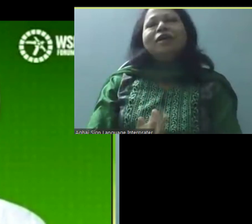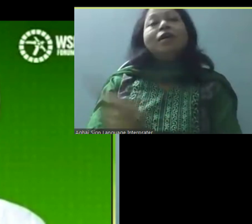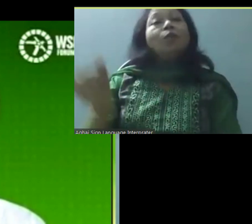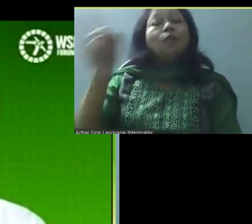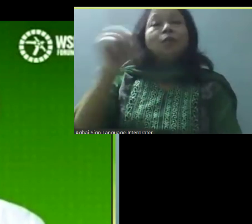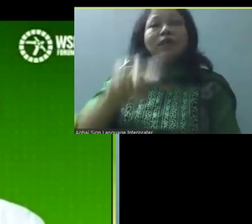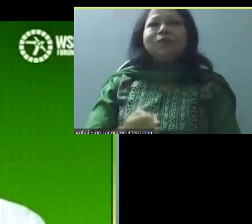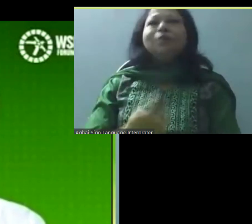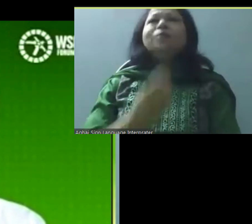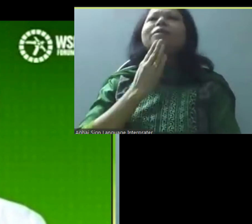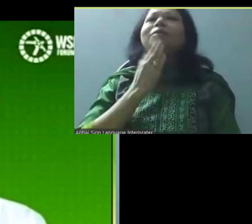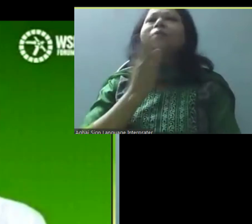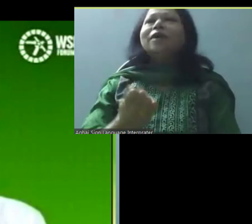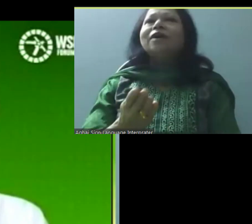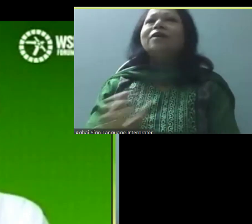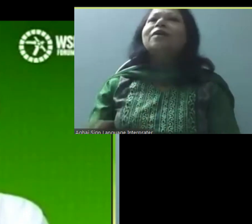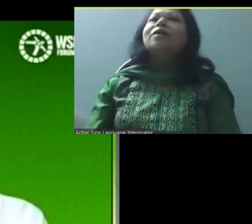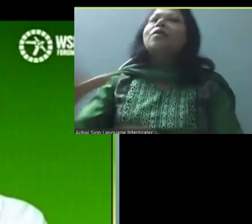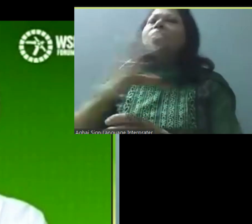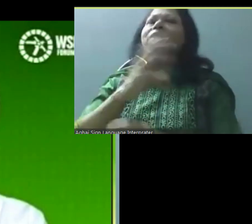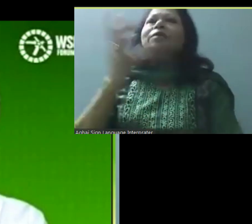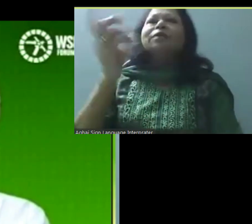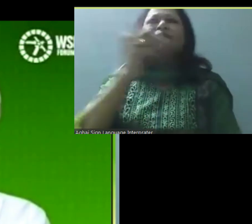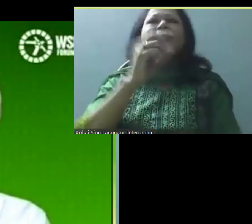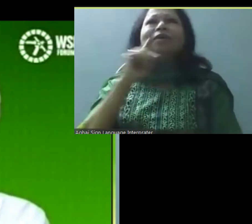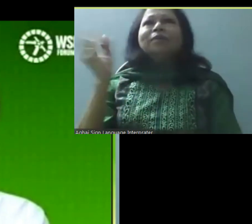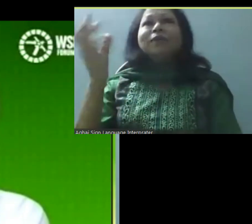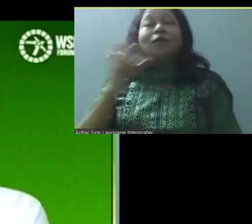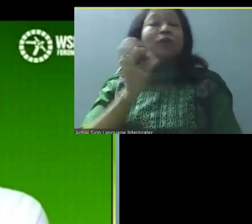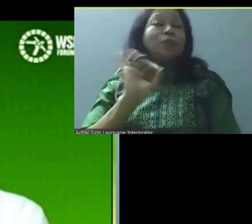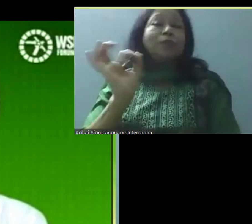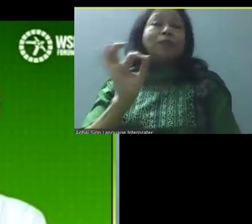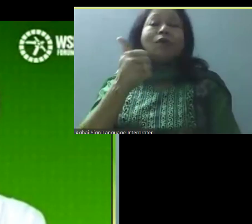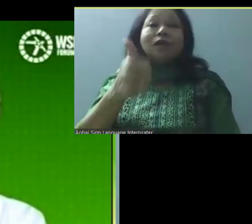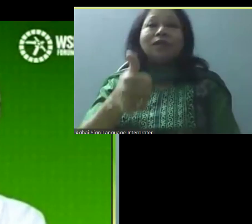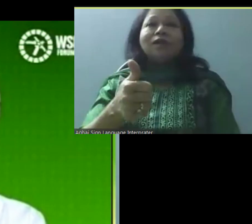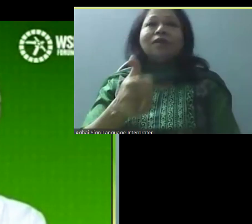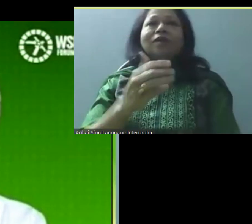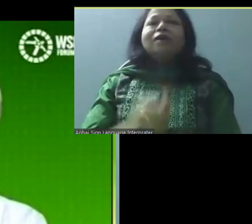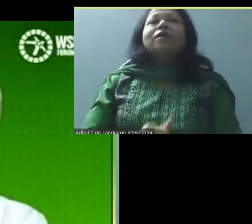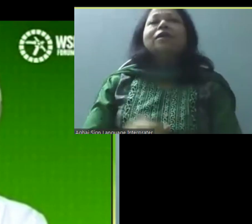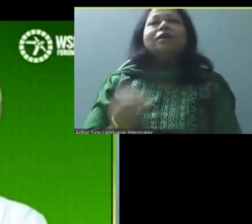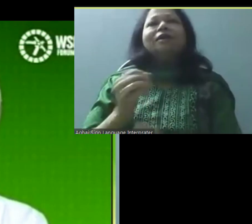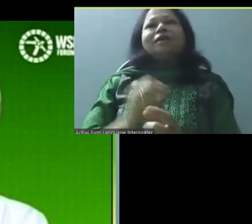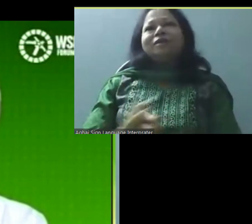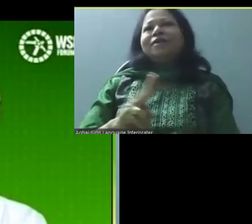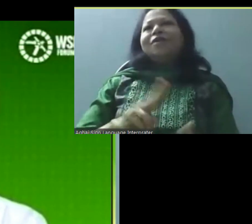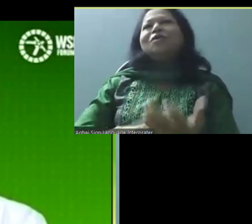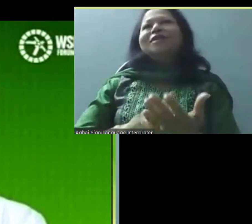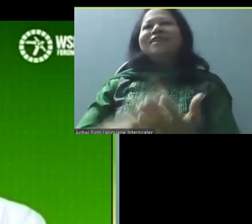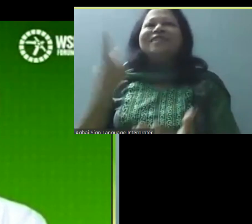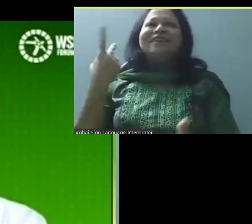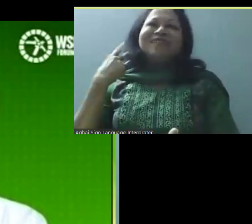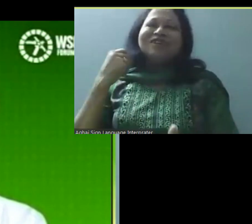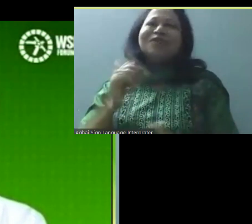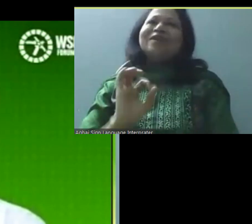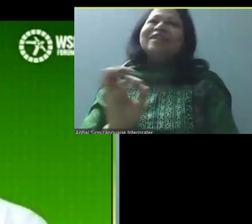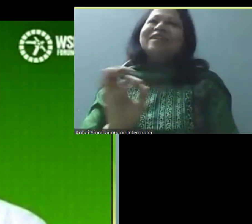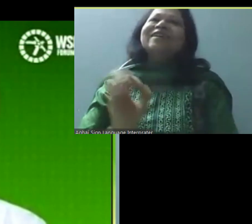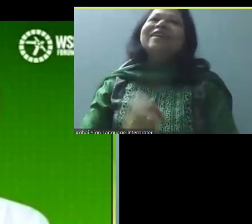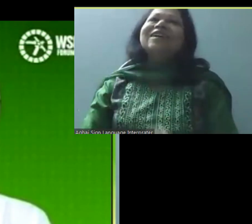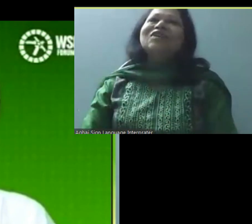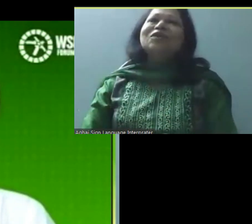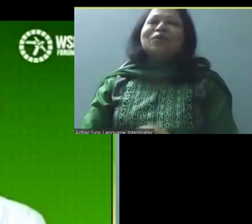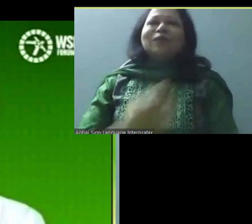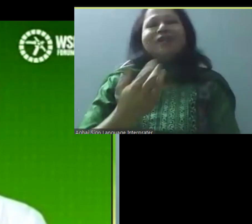again, thanks to you and the organizers. I think it's very impressive to have our sister Nasreen signing and the captions, as